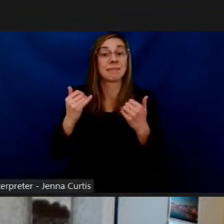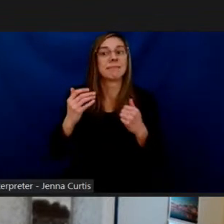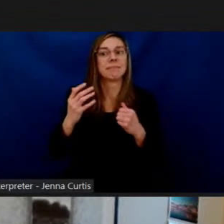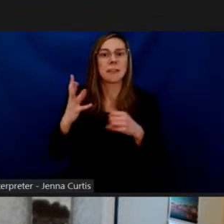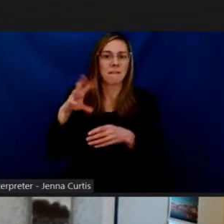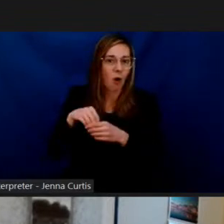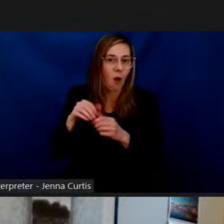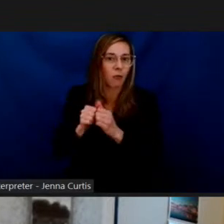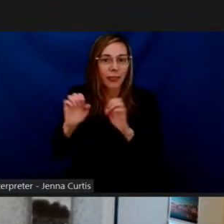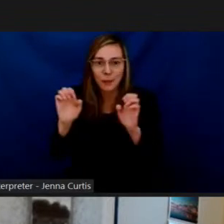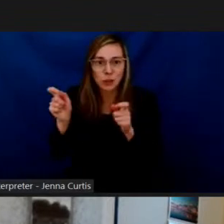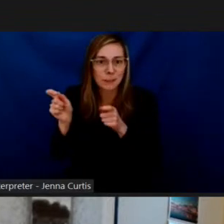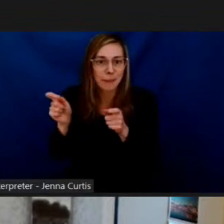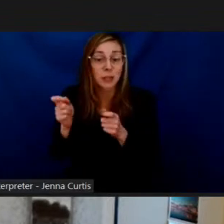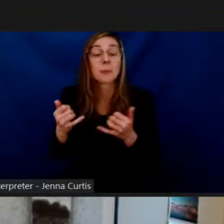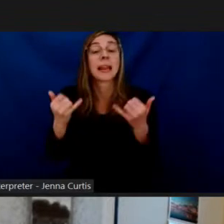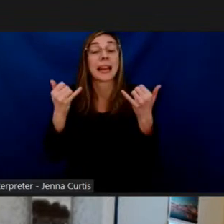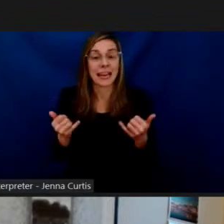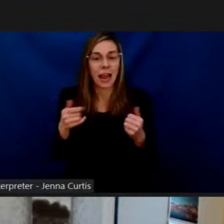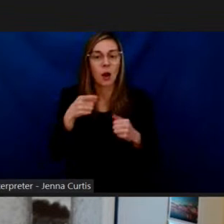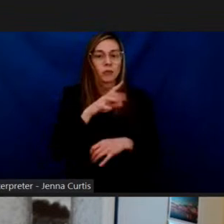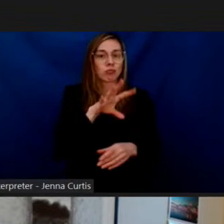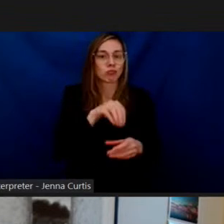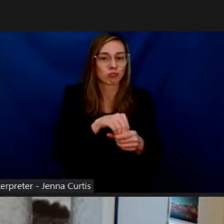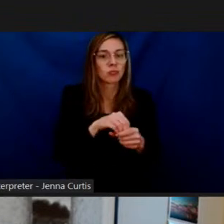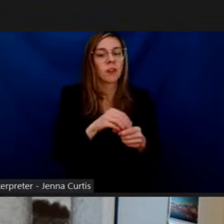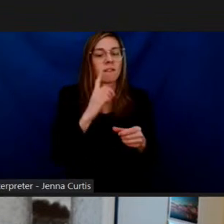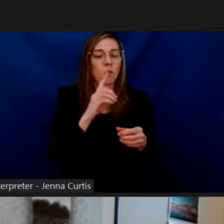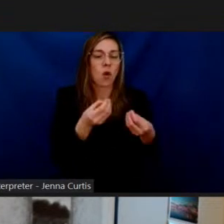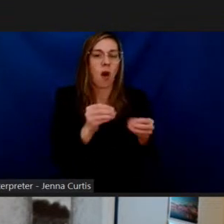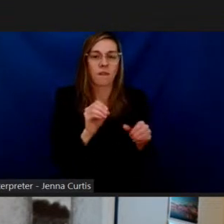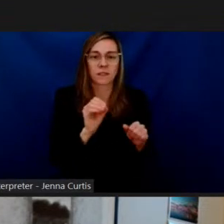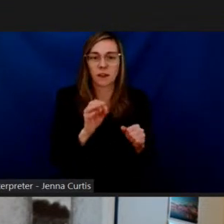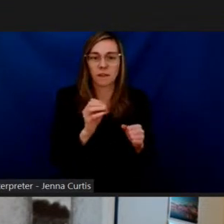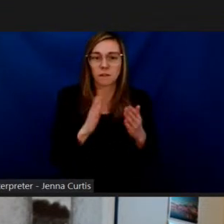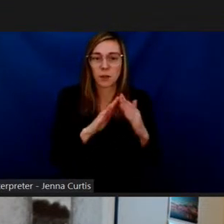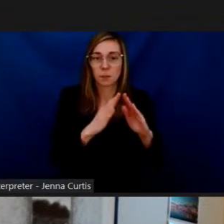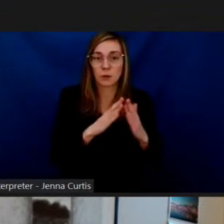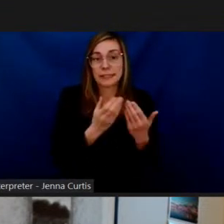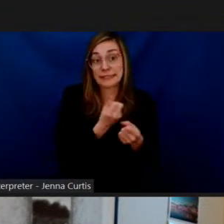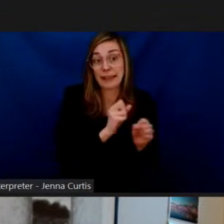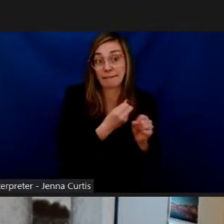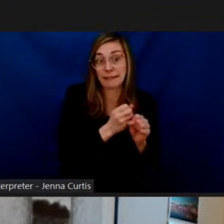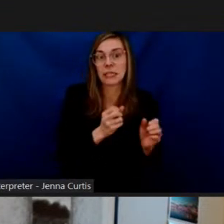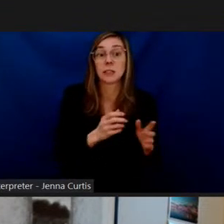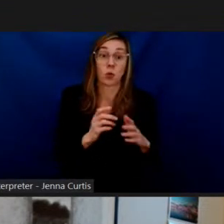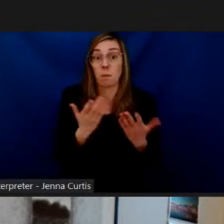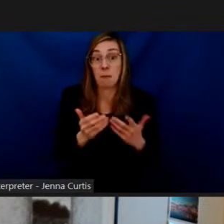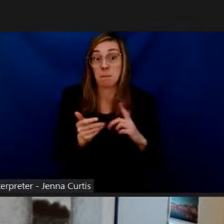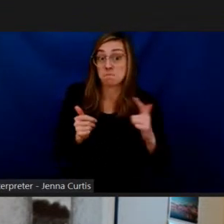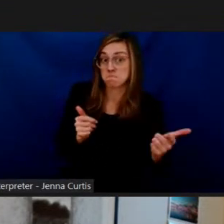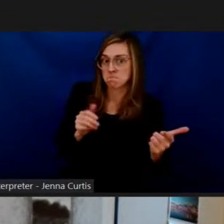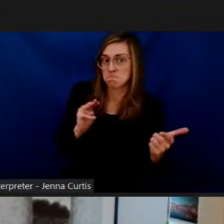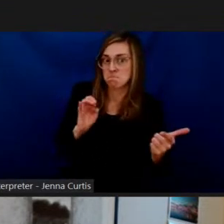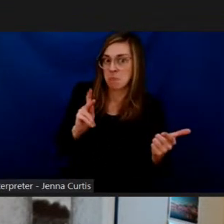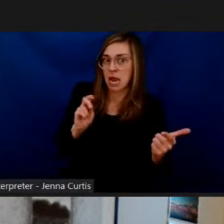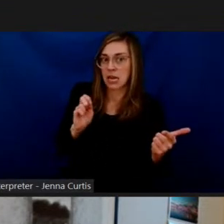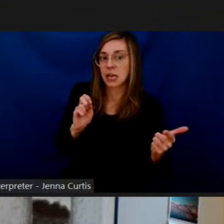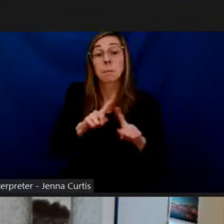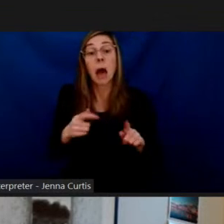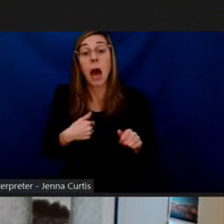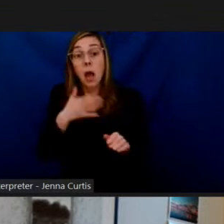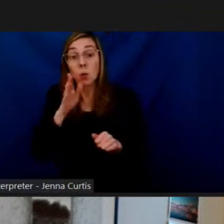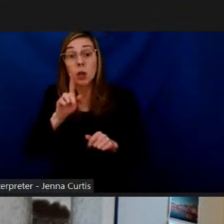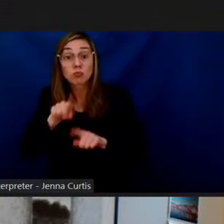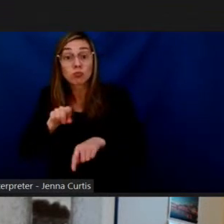our Office of Community Safety. I'll just say this, Kathy, thanks for the question. And yes,